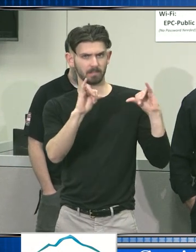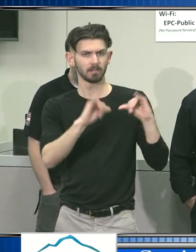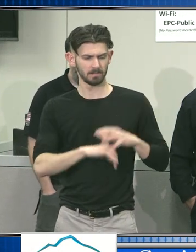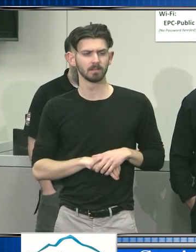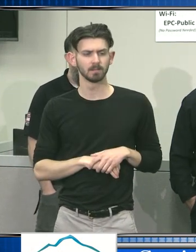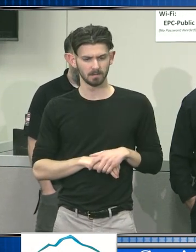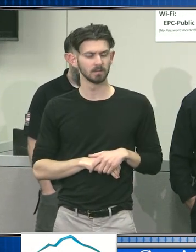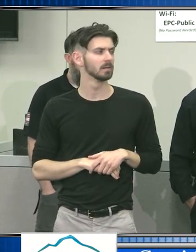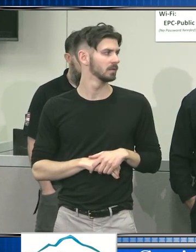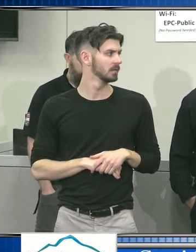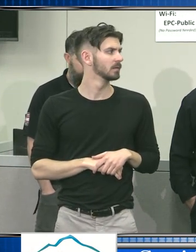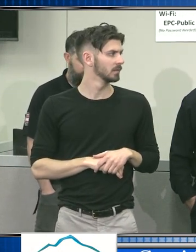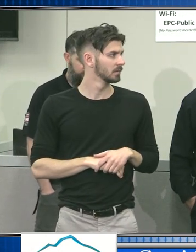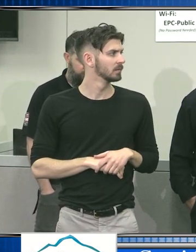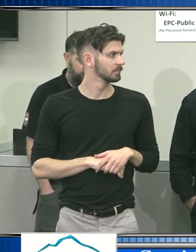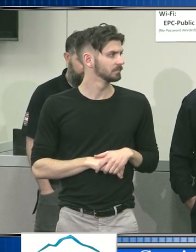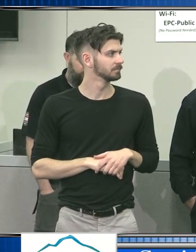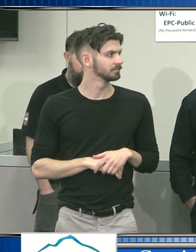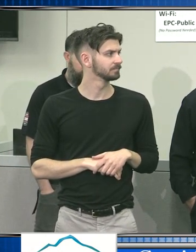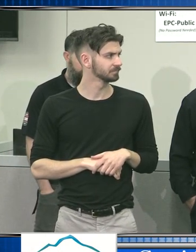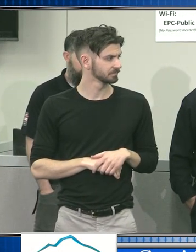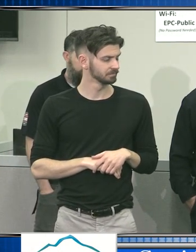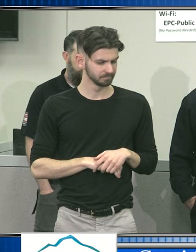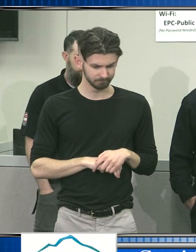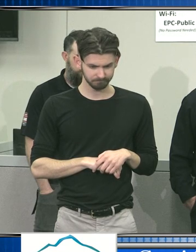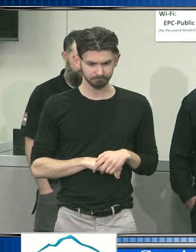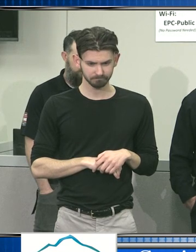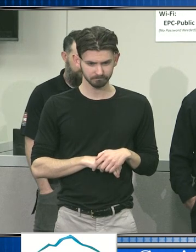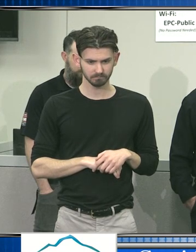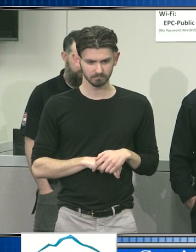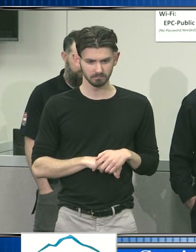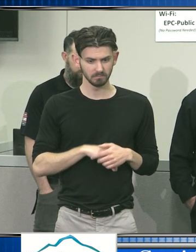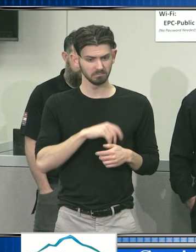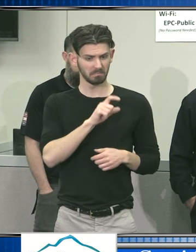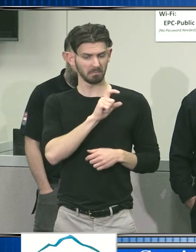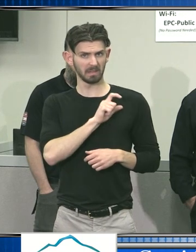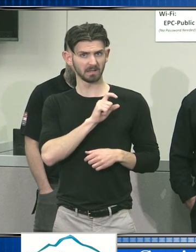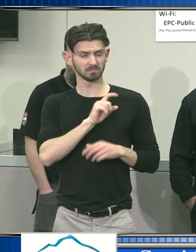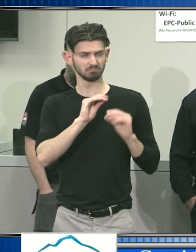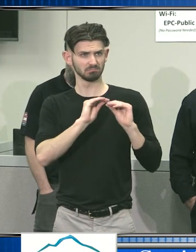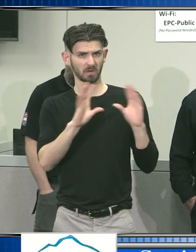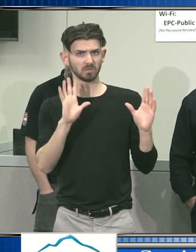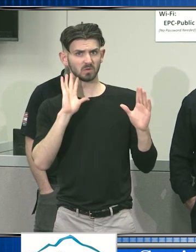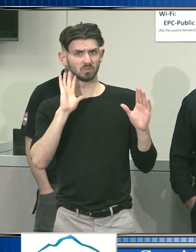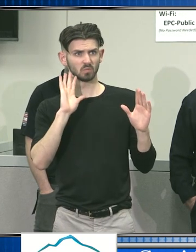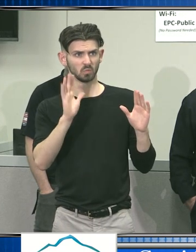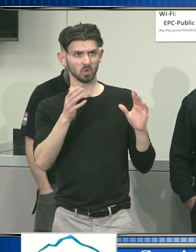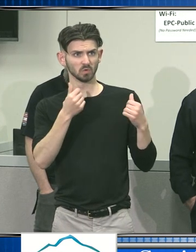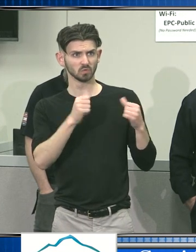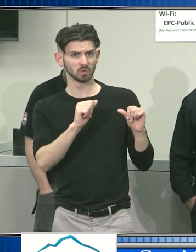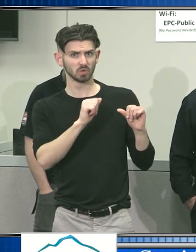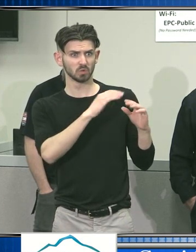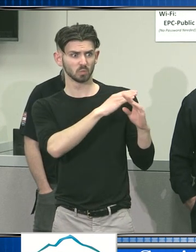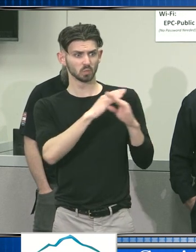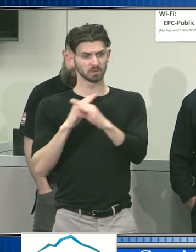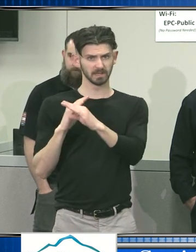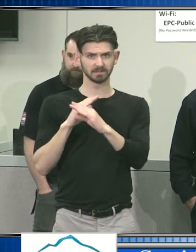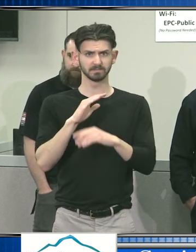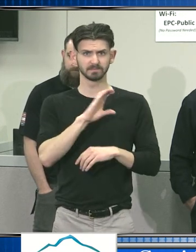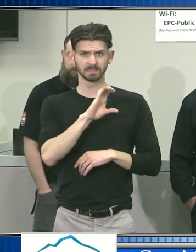The police are obviously doing everything they can to protect their citizens